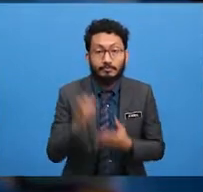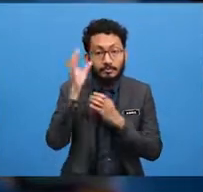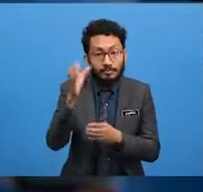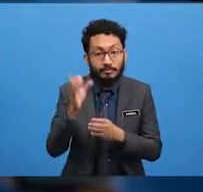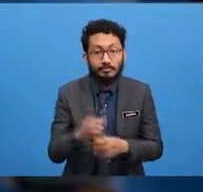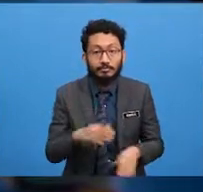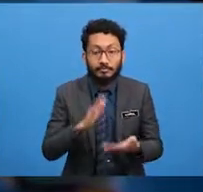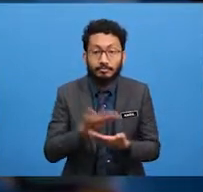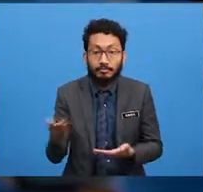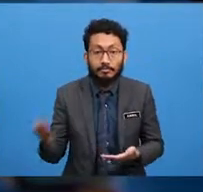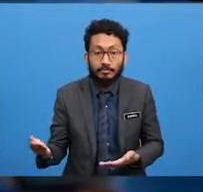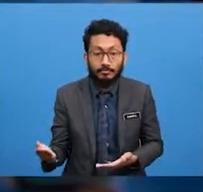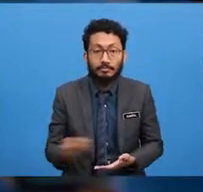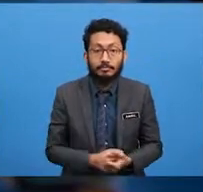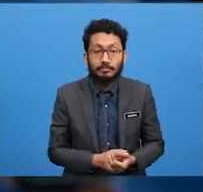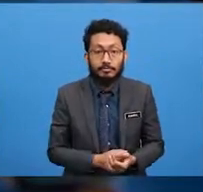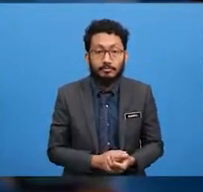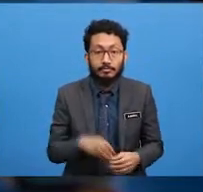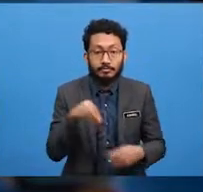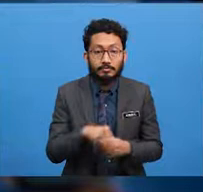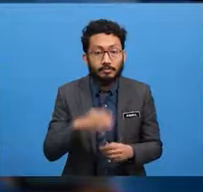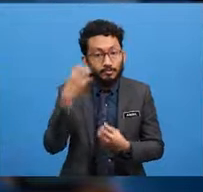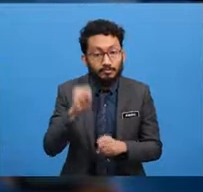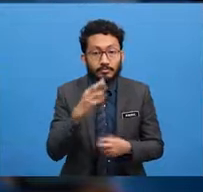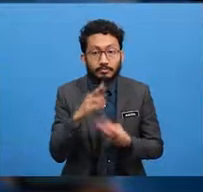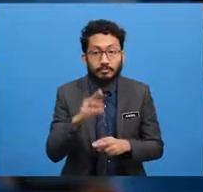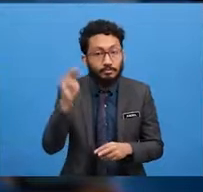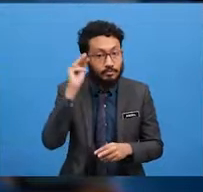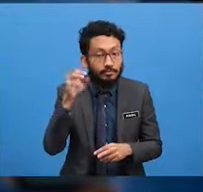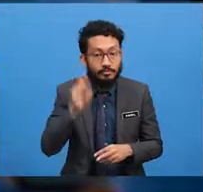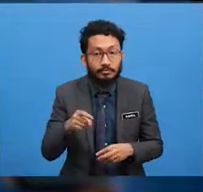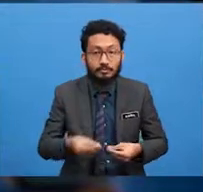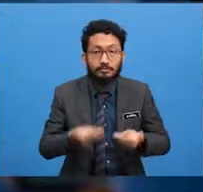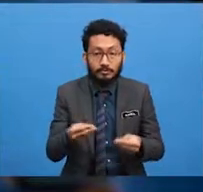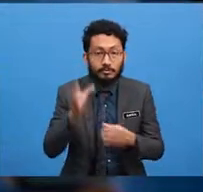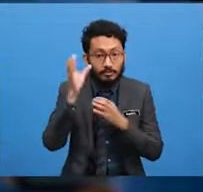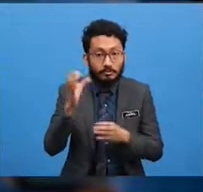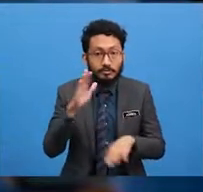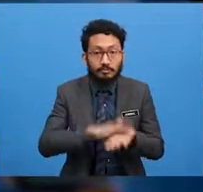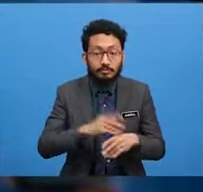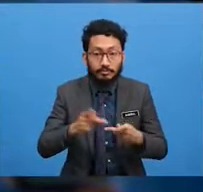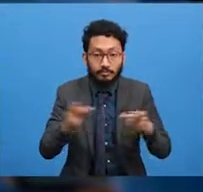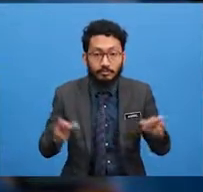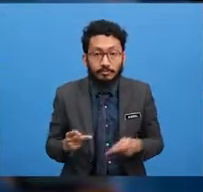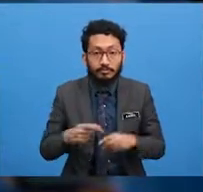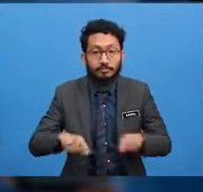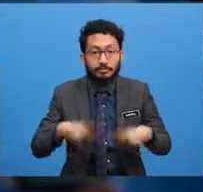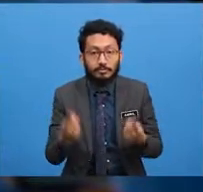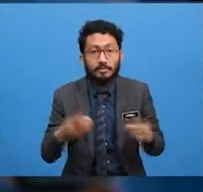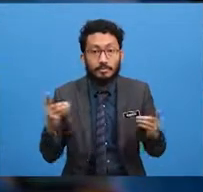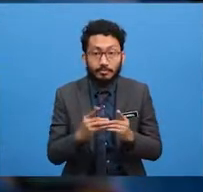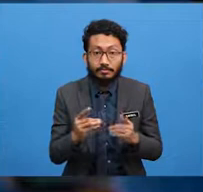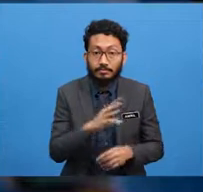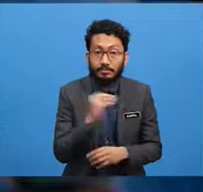something. In his reply, Mark must give suggestions on the place they are going to meet and